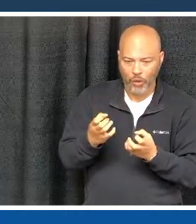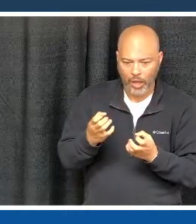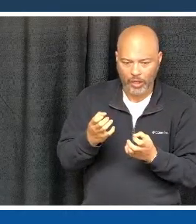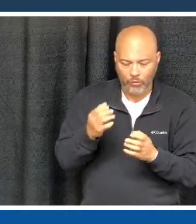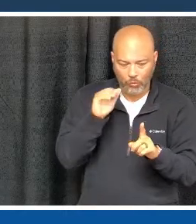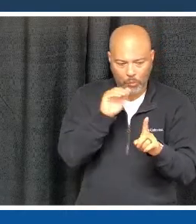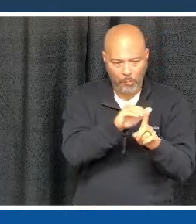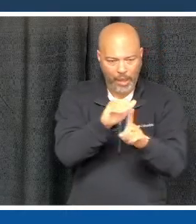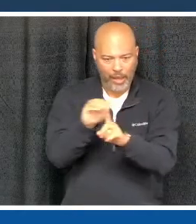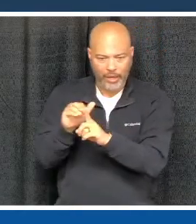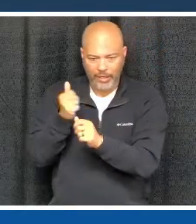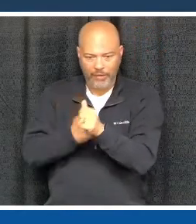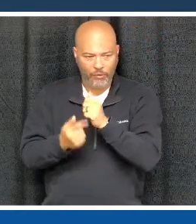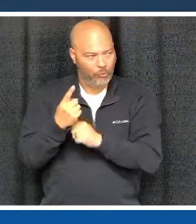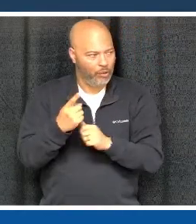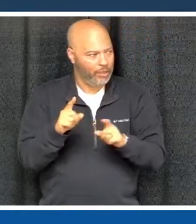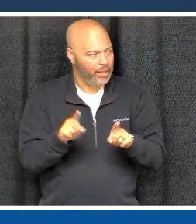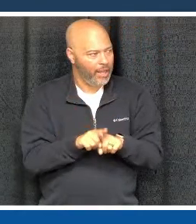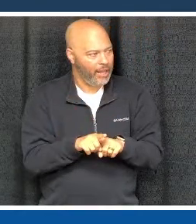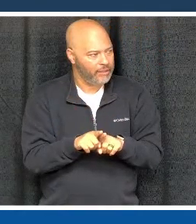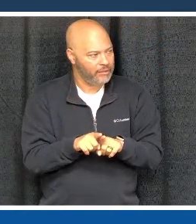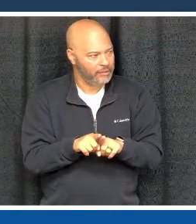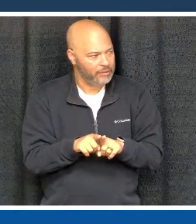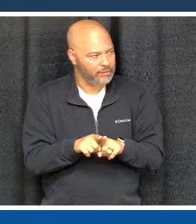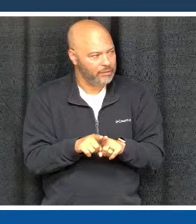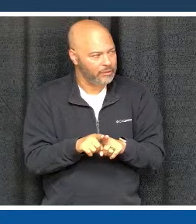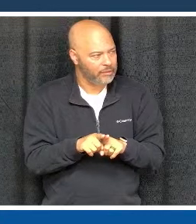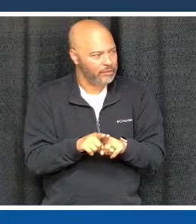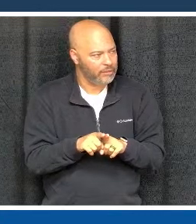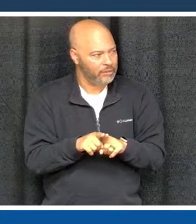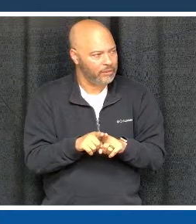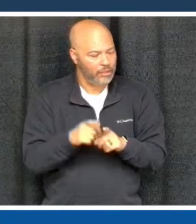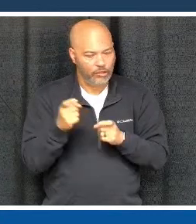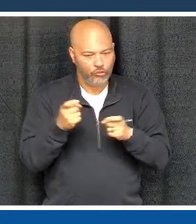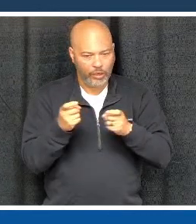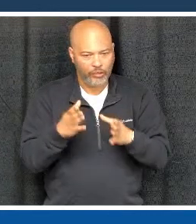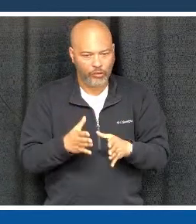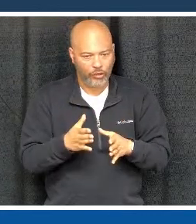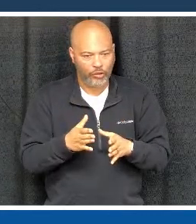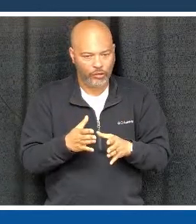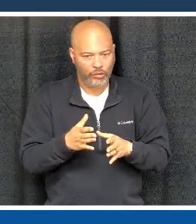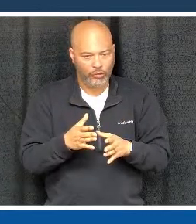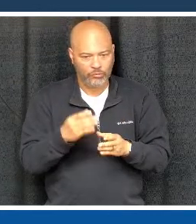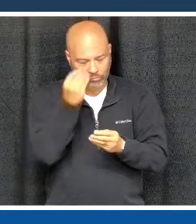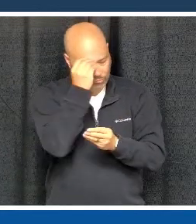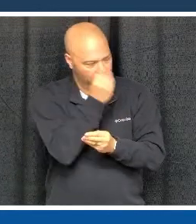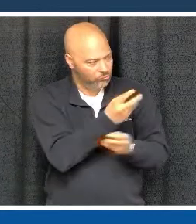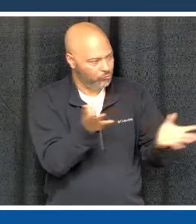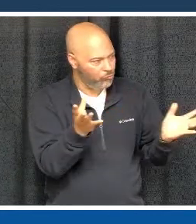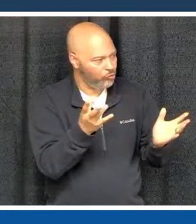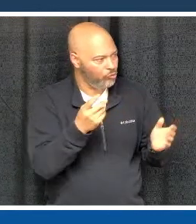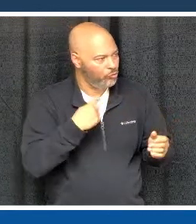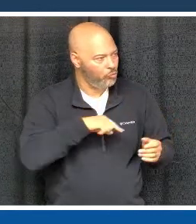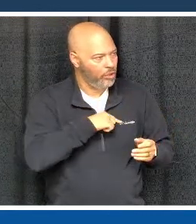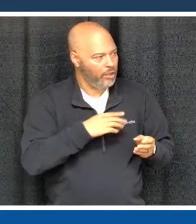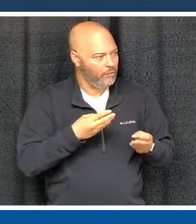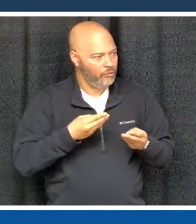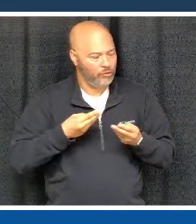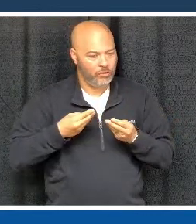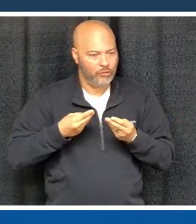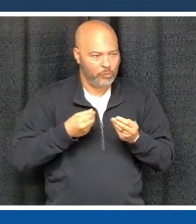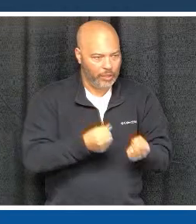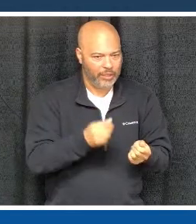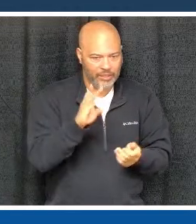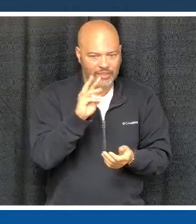of remind everyone, as the director indicated, we have now spent at least